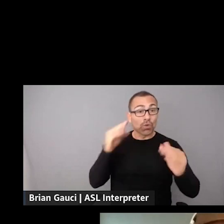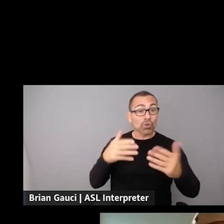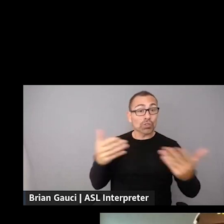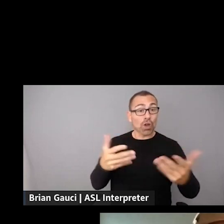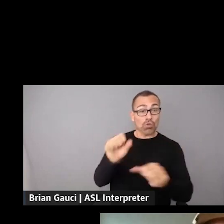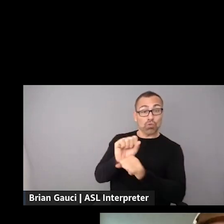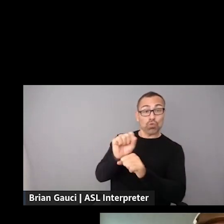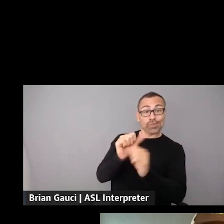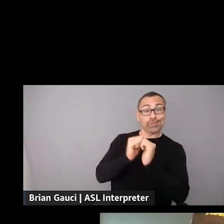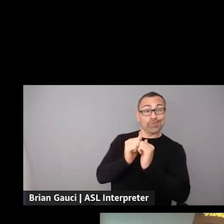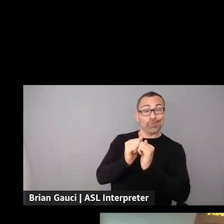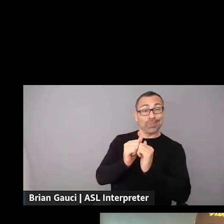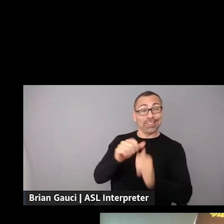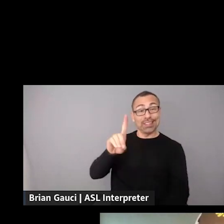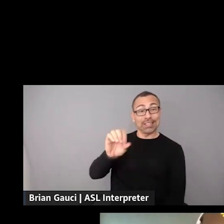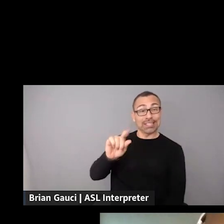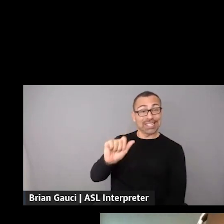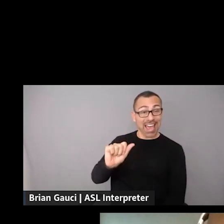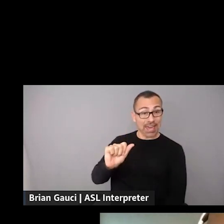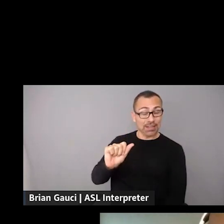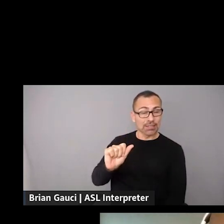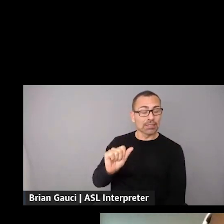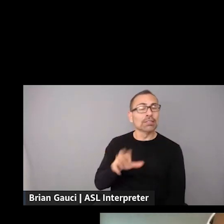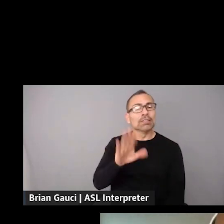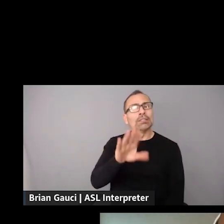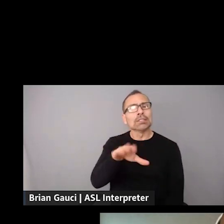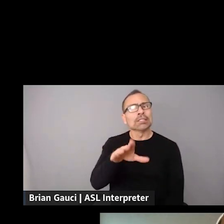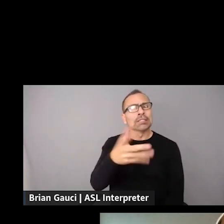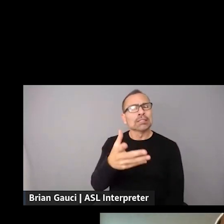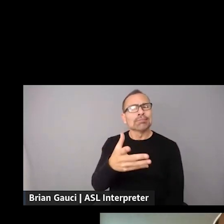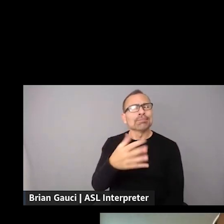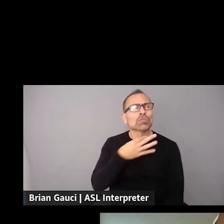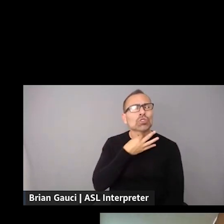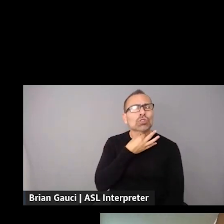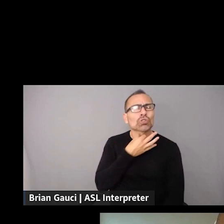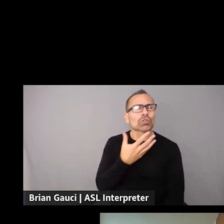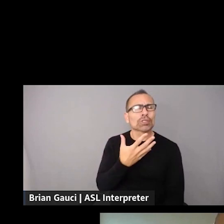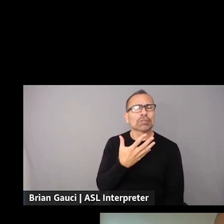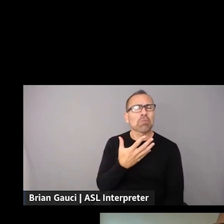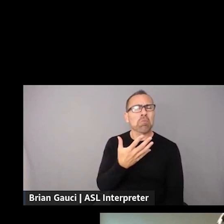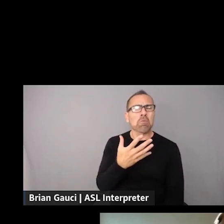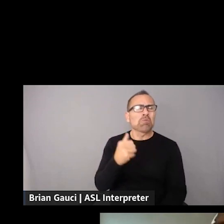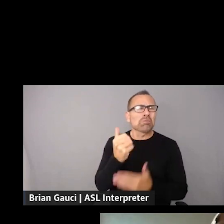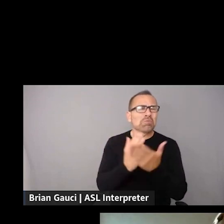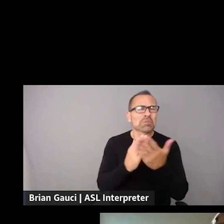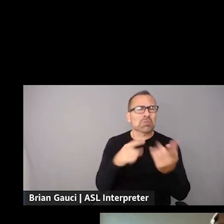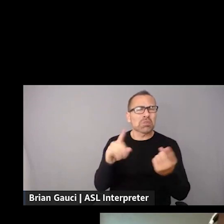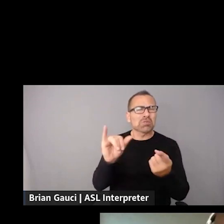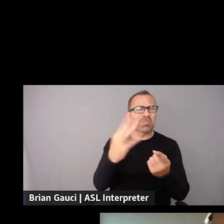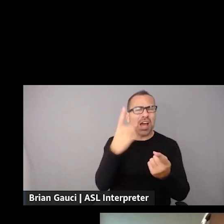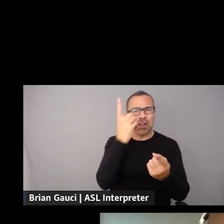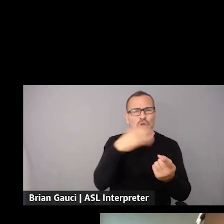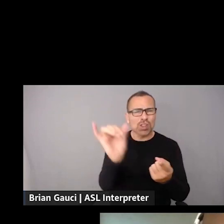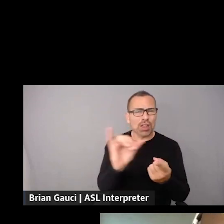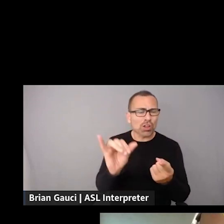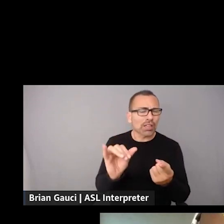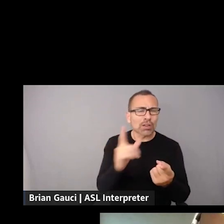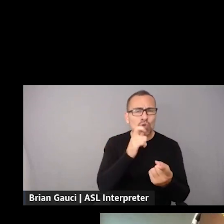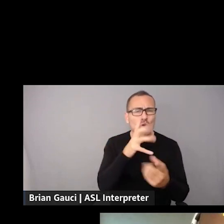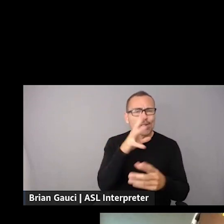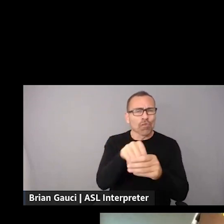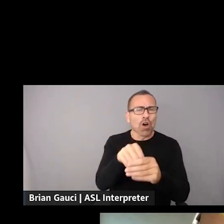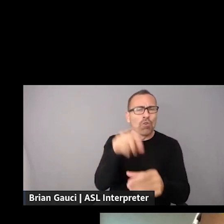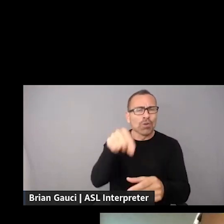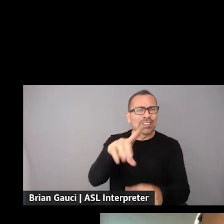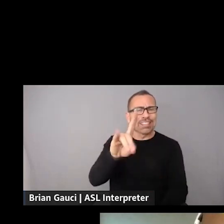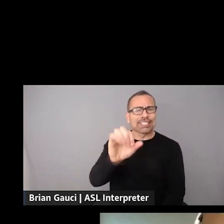you walk us through some of those personas, some of those job families that will be the ones that are interacting with something like Lake